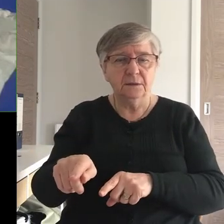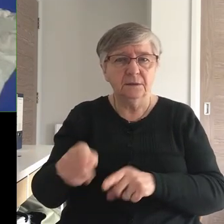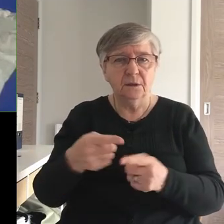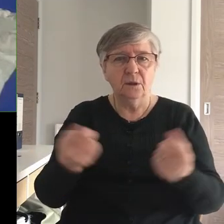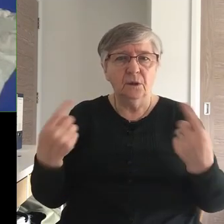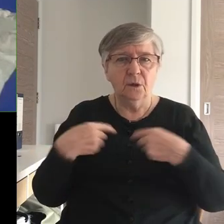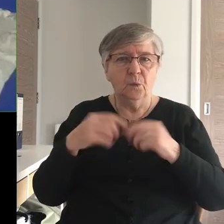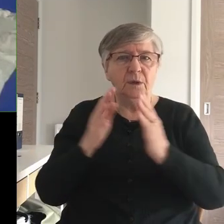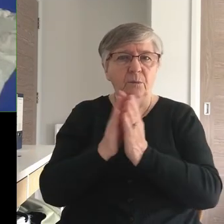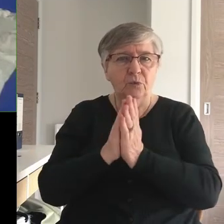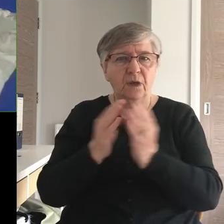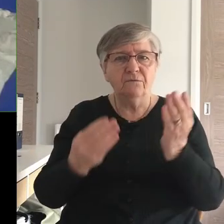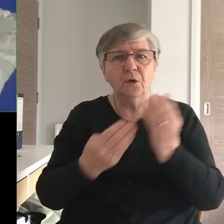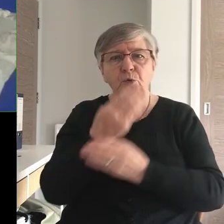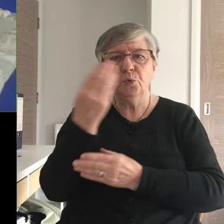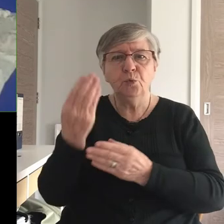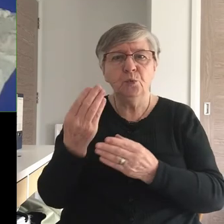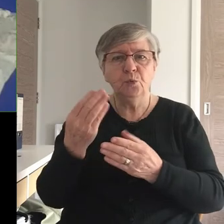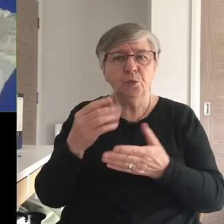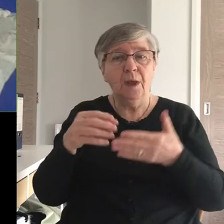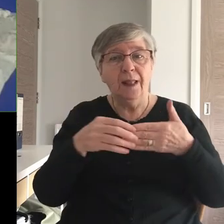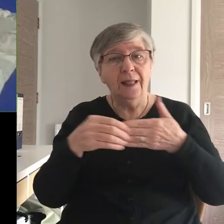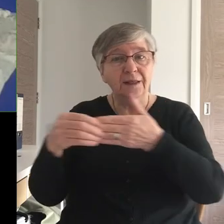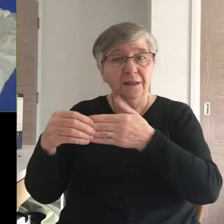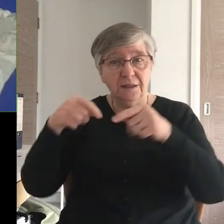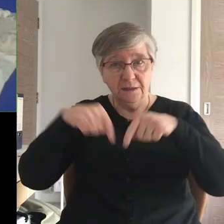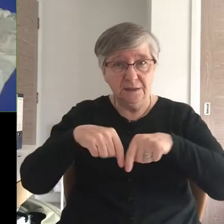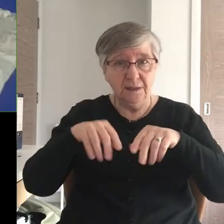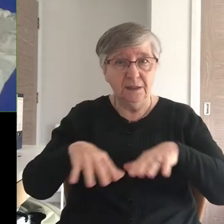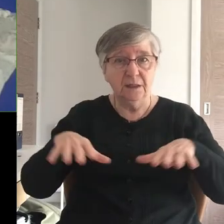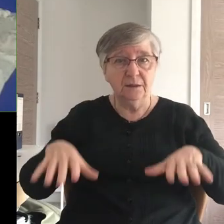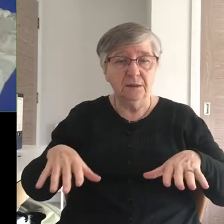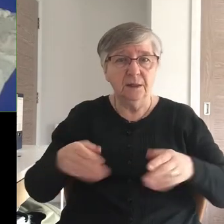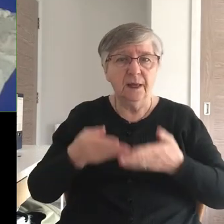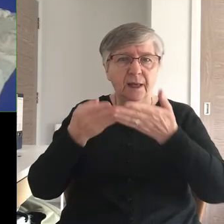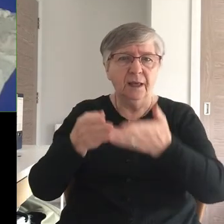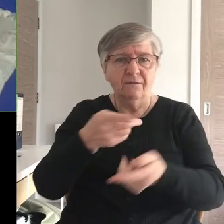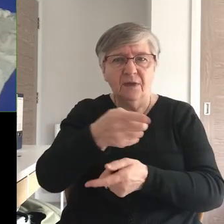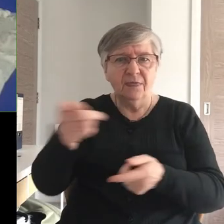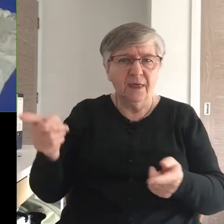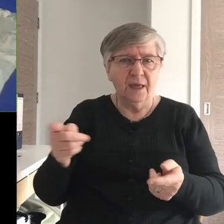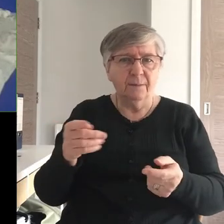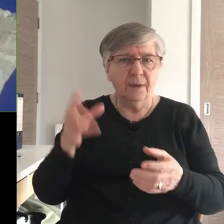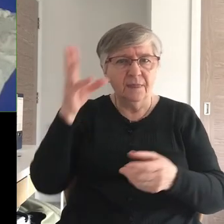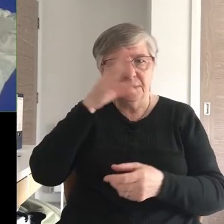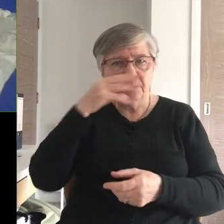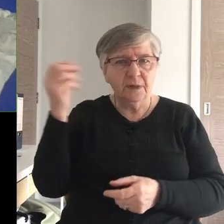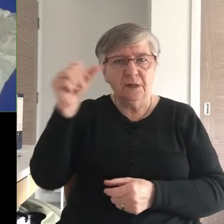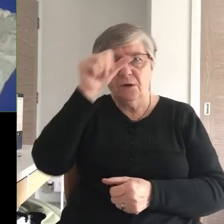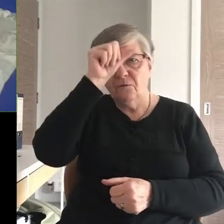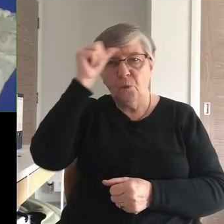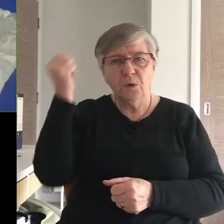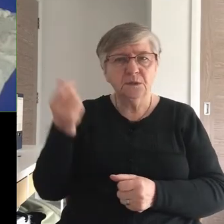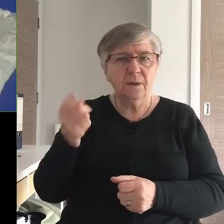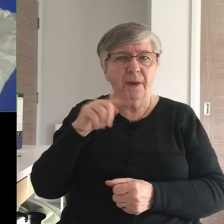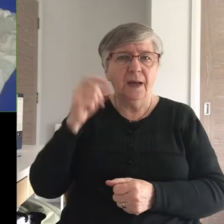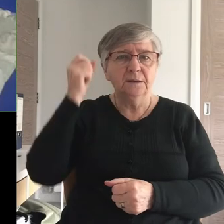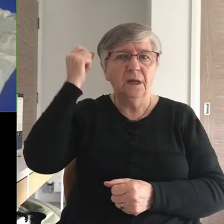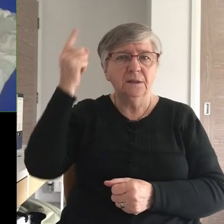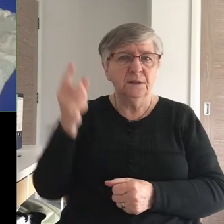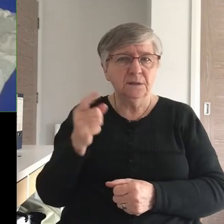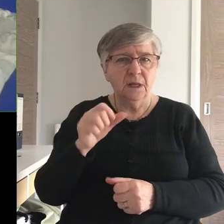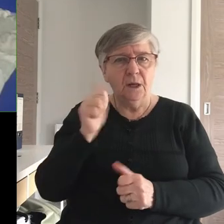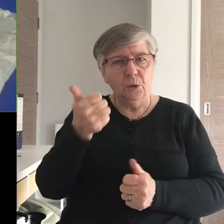We pray for the newly elected leaders of this nation, that you will give them the spirit of wisdom and understanding, of